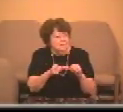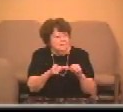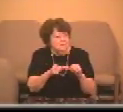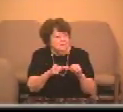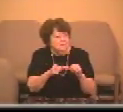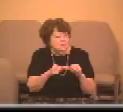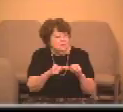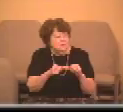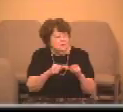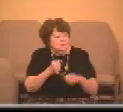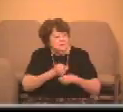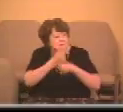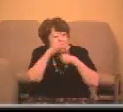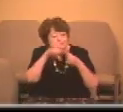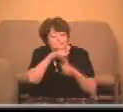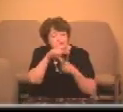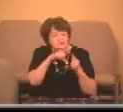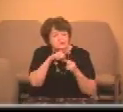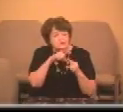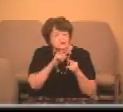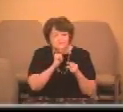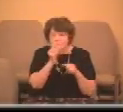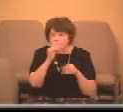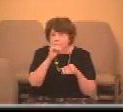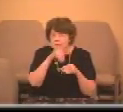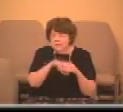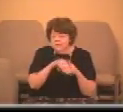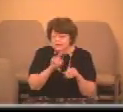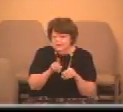You get that, right? It's not in you.